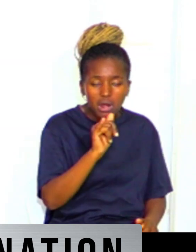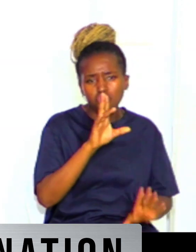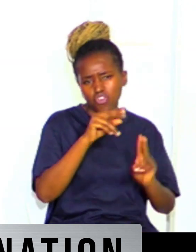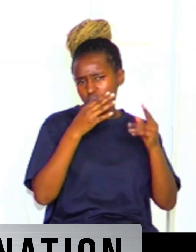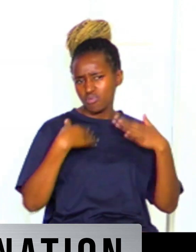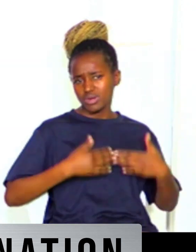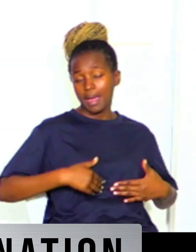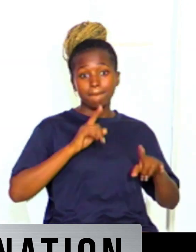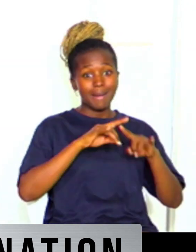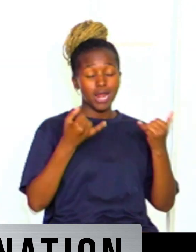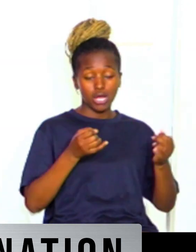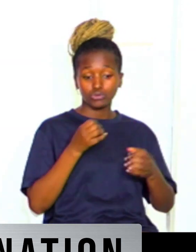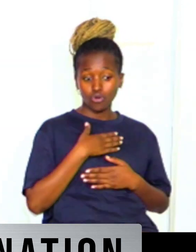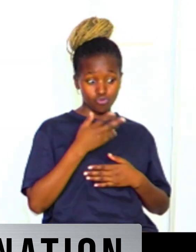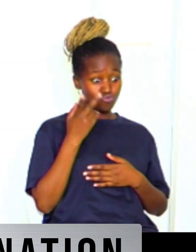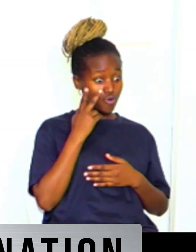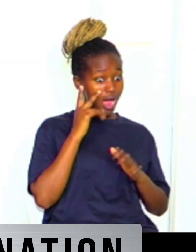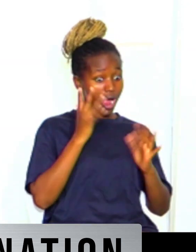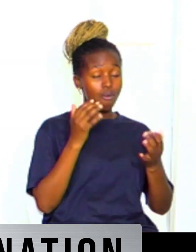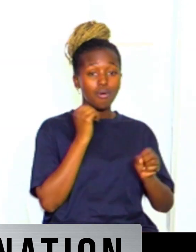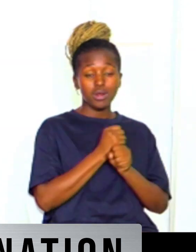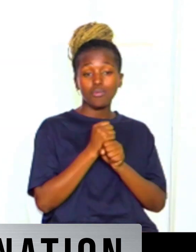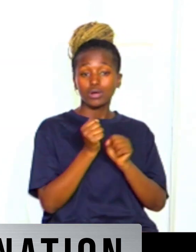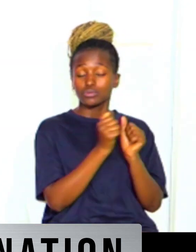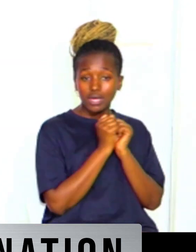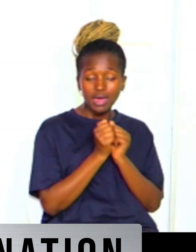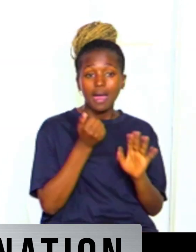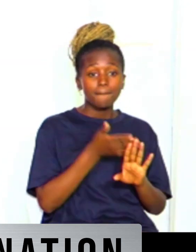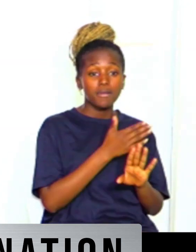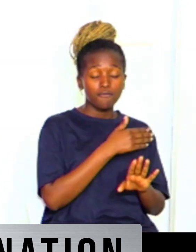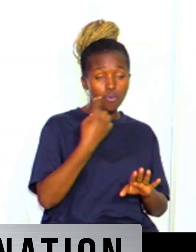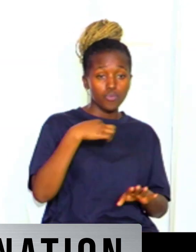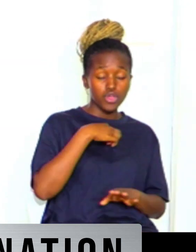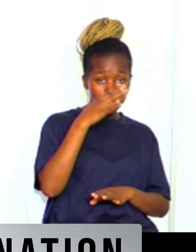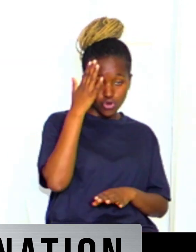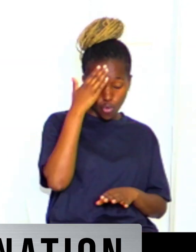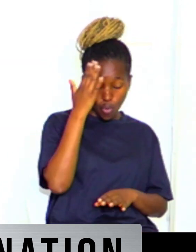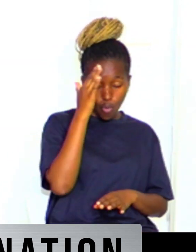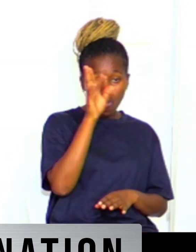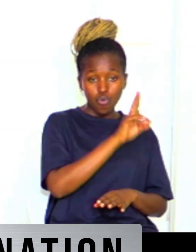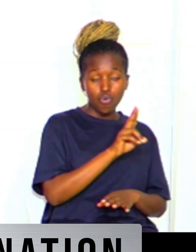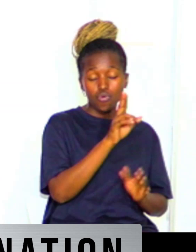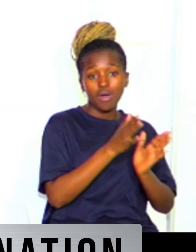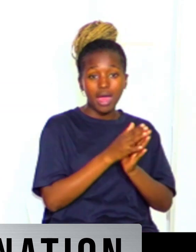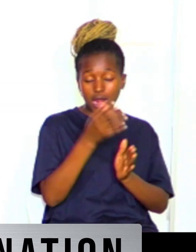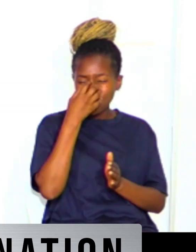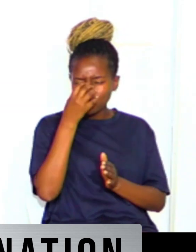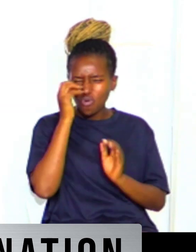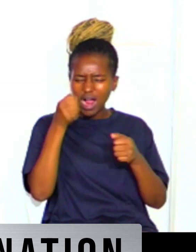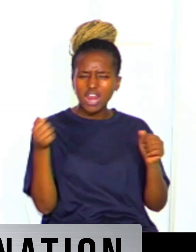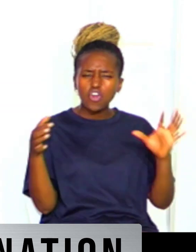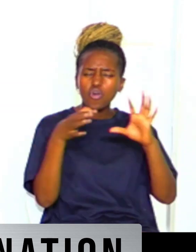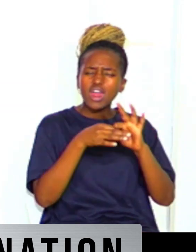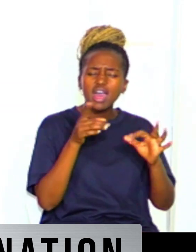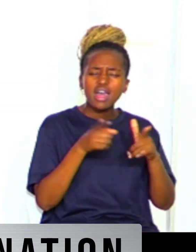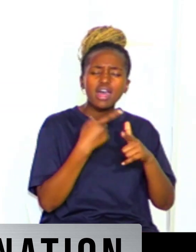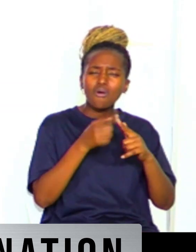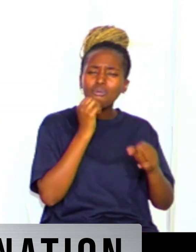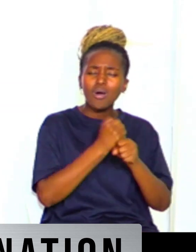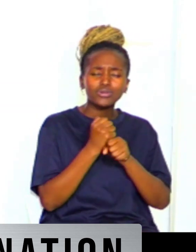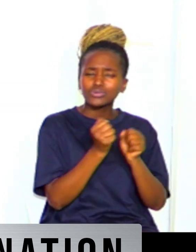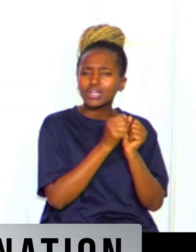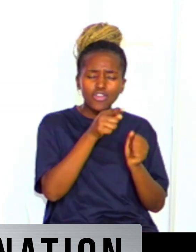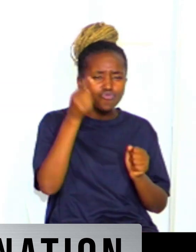mtu alijua. Who knew that there is a time that President William Samoei Ruto and our former President Uhuru Kenyatta can come together and work together.